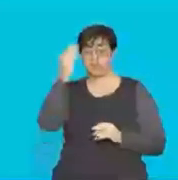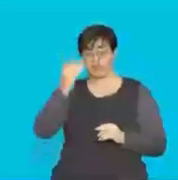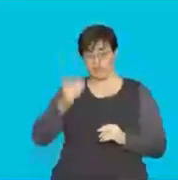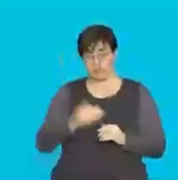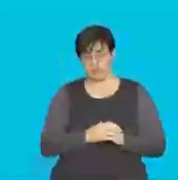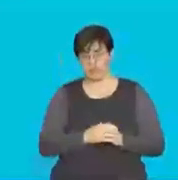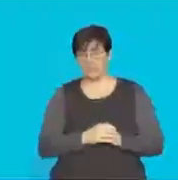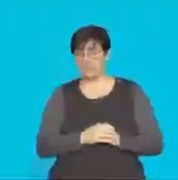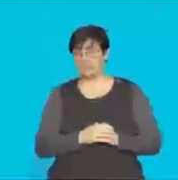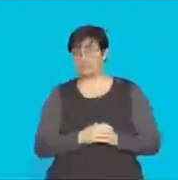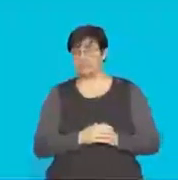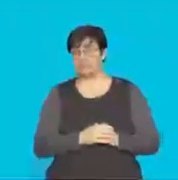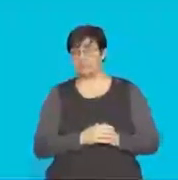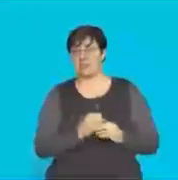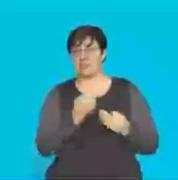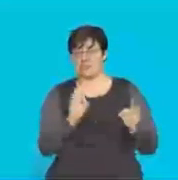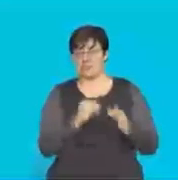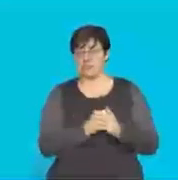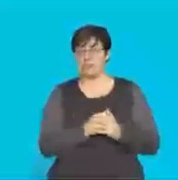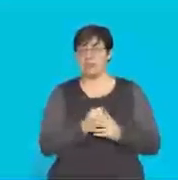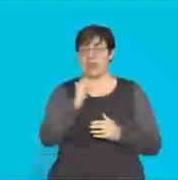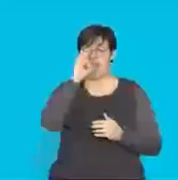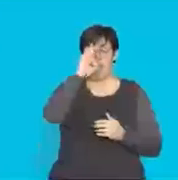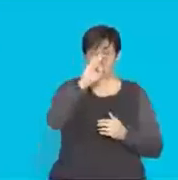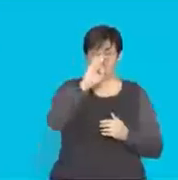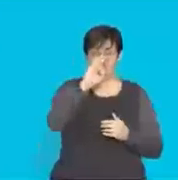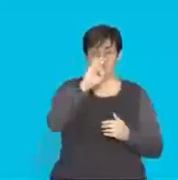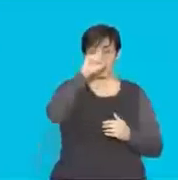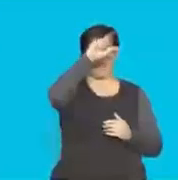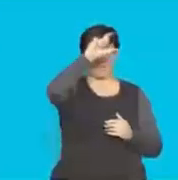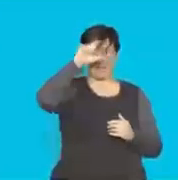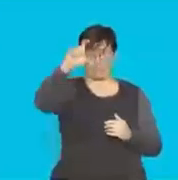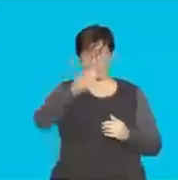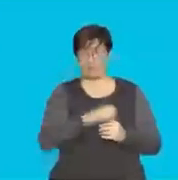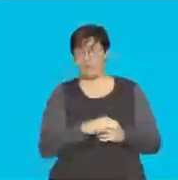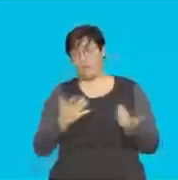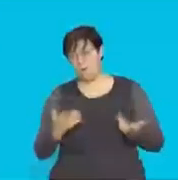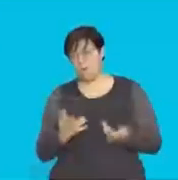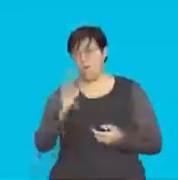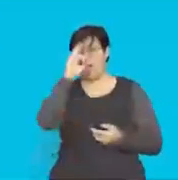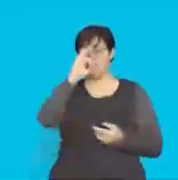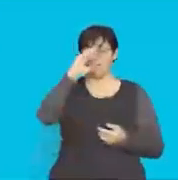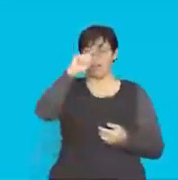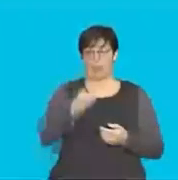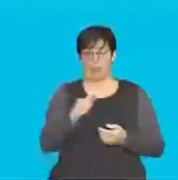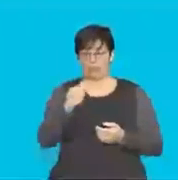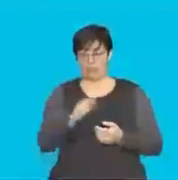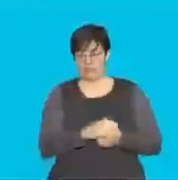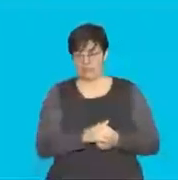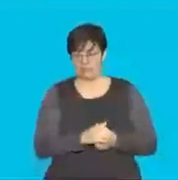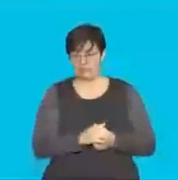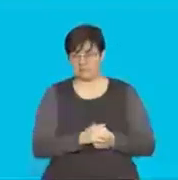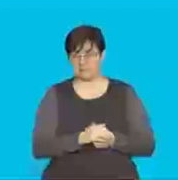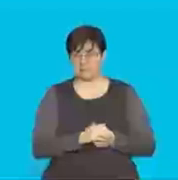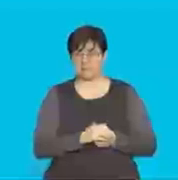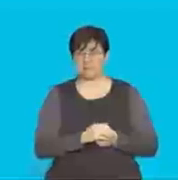are shaded. So this means that free would be capital, capital, or capital small. So these